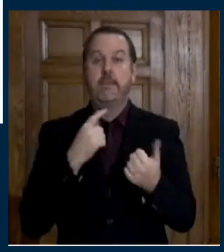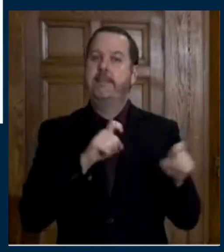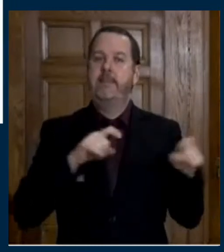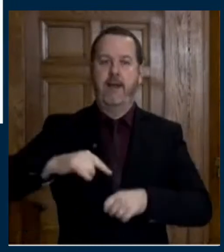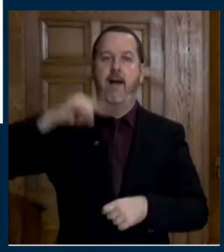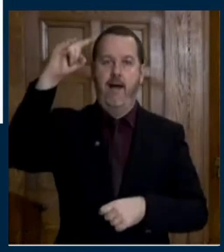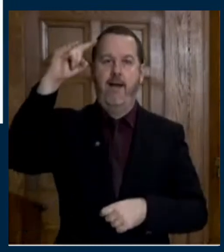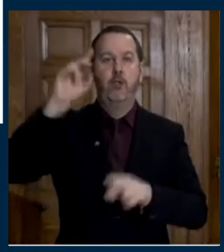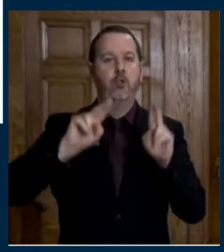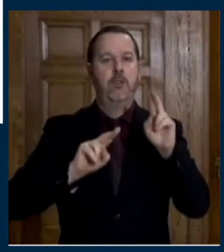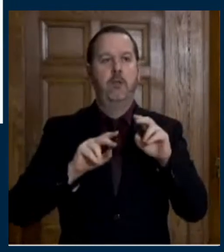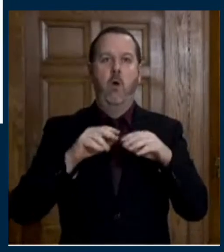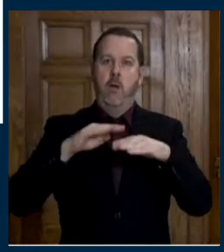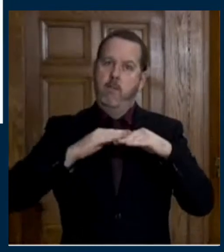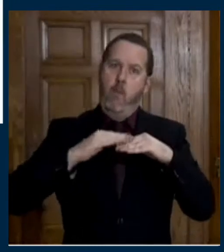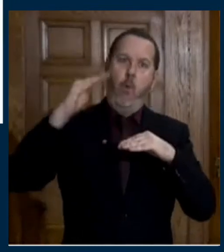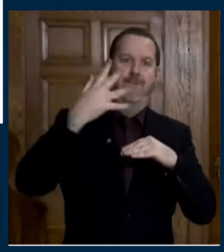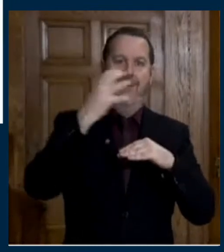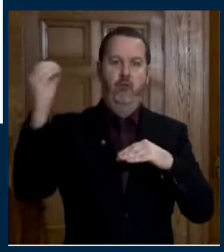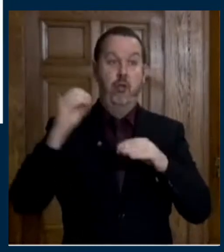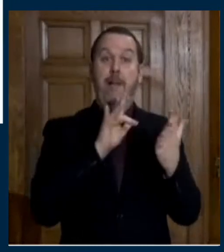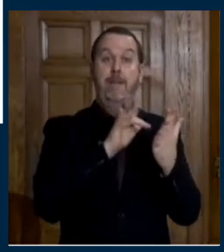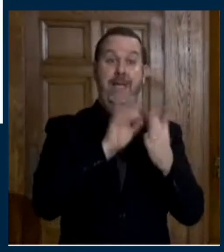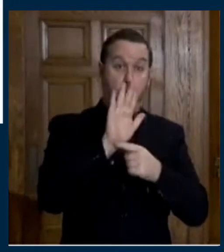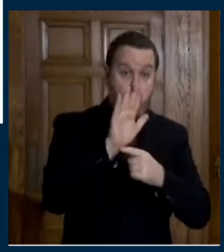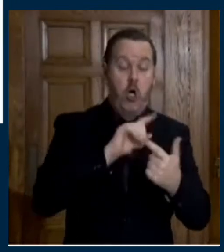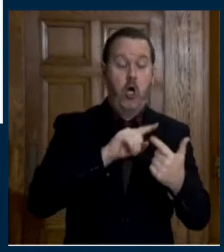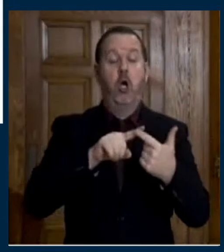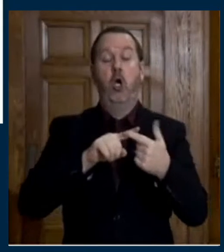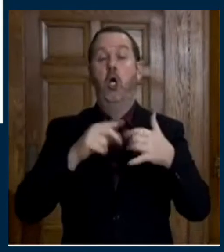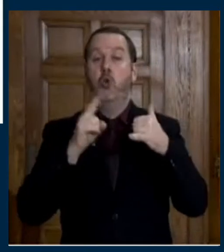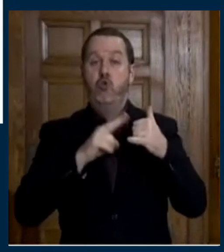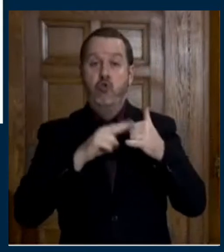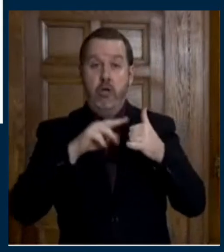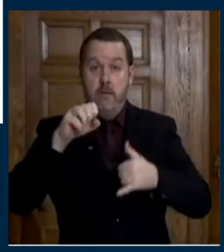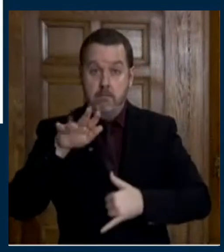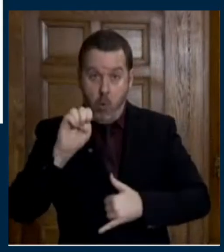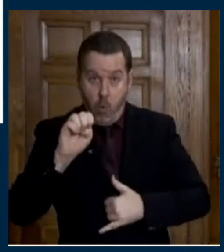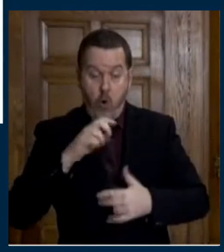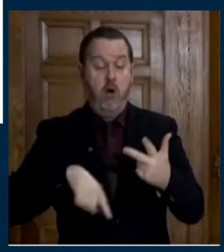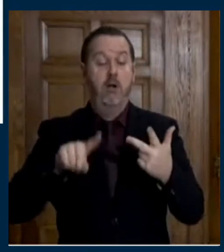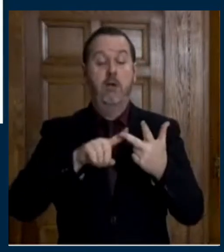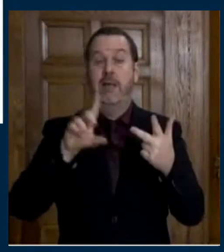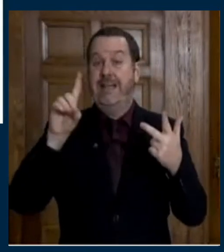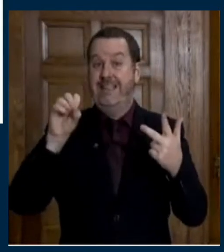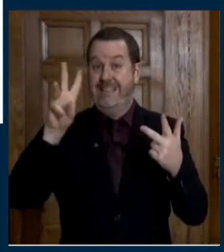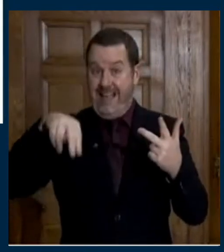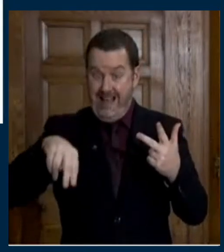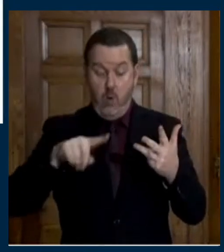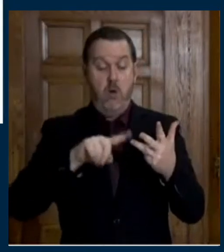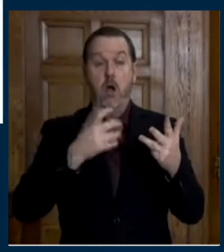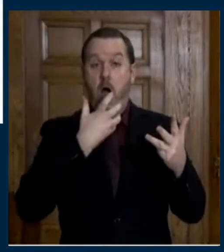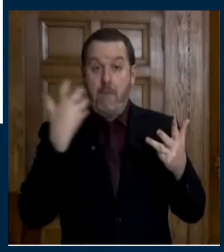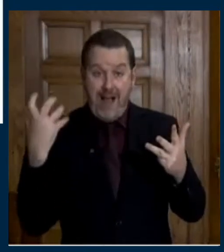500, particularly in Mid-Ulster, Newry, Mourne and Down. and Armagh City, Banbridge and